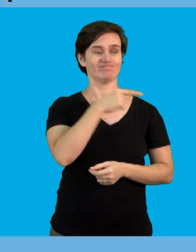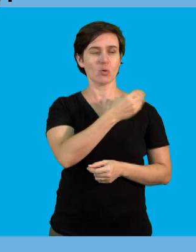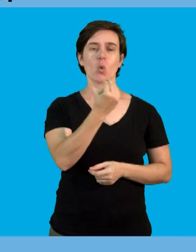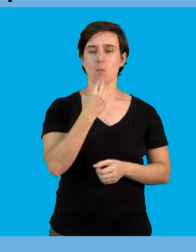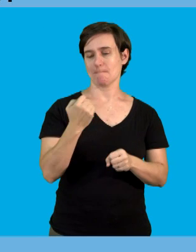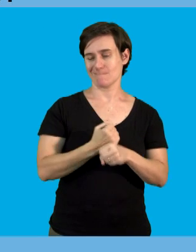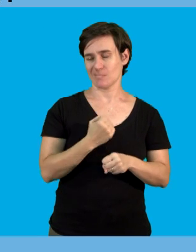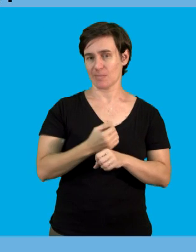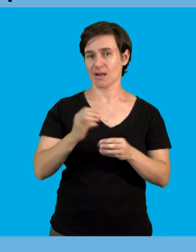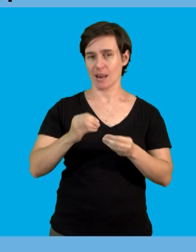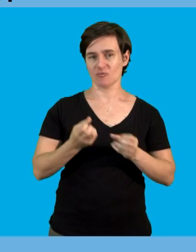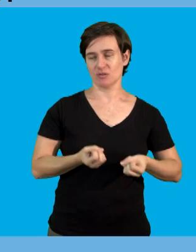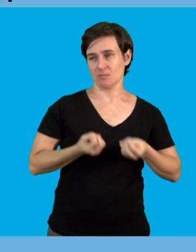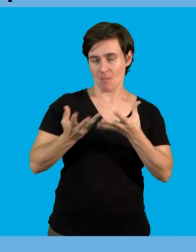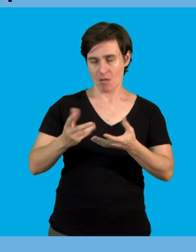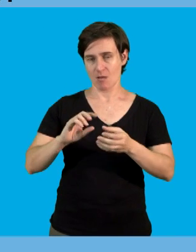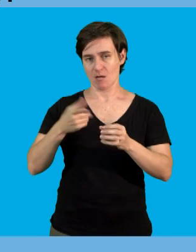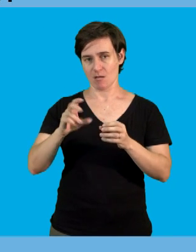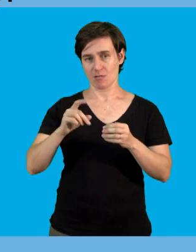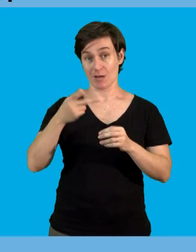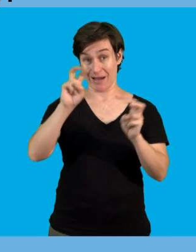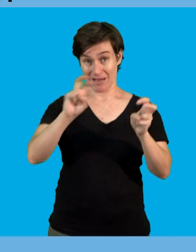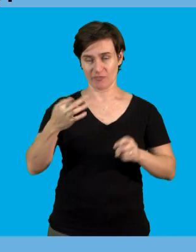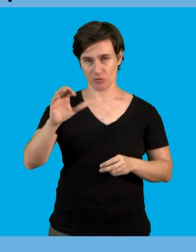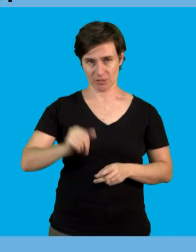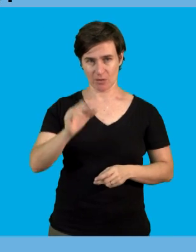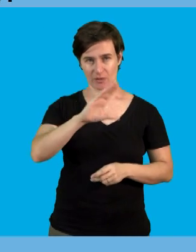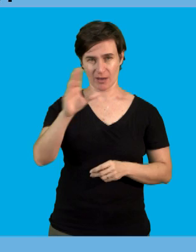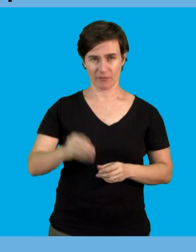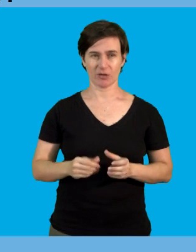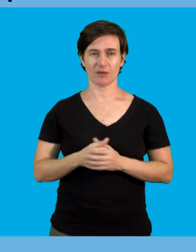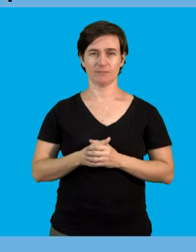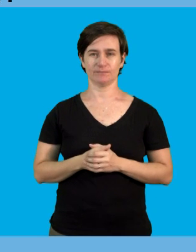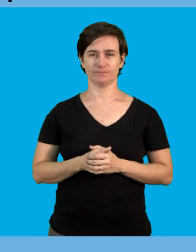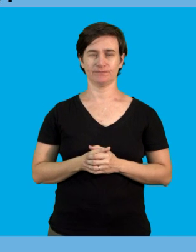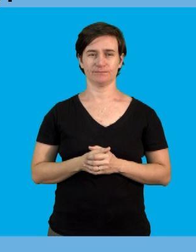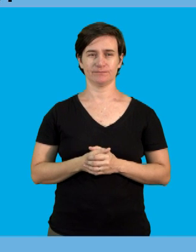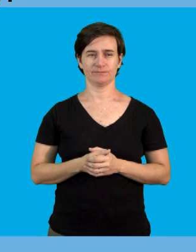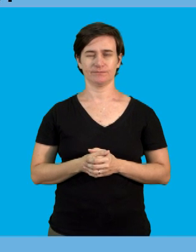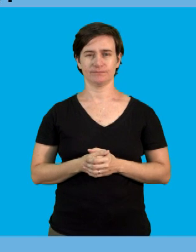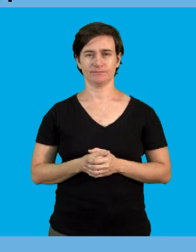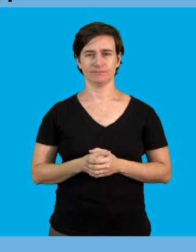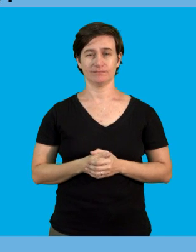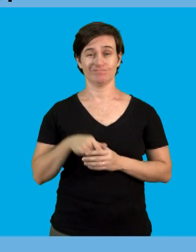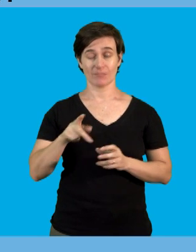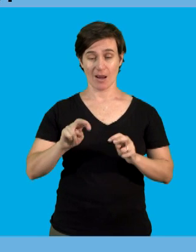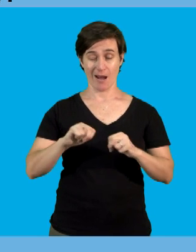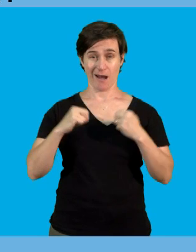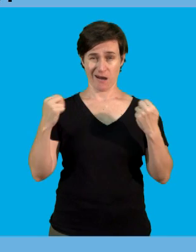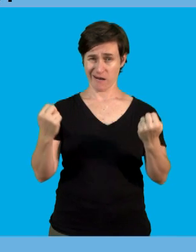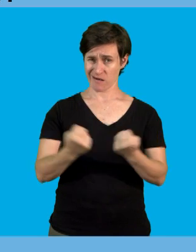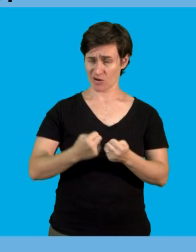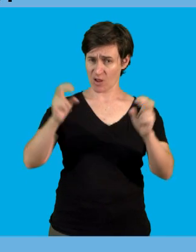Supply Commission of South Africa, which is a value which is not exact. And then the